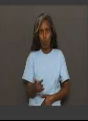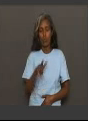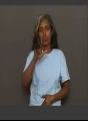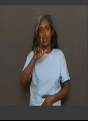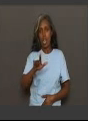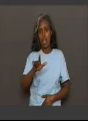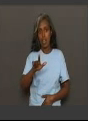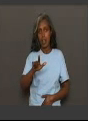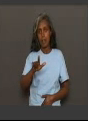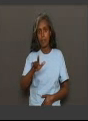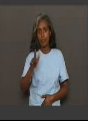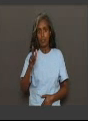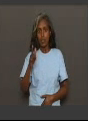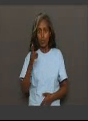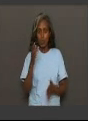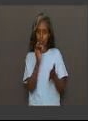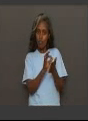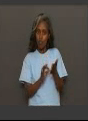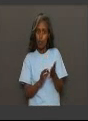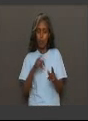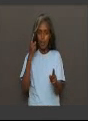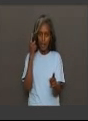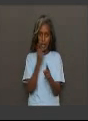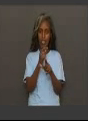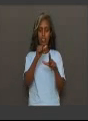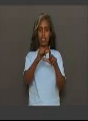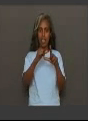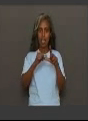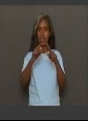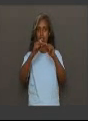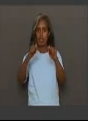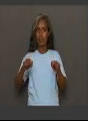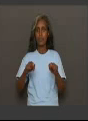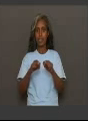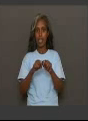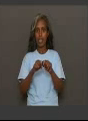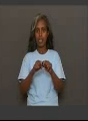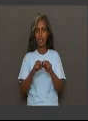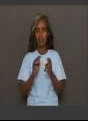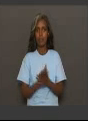L will form a right-angled triangle.